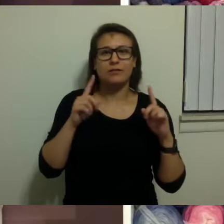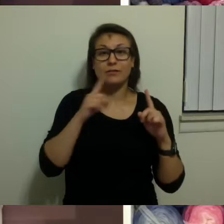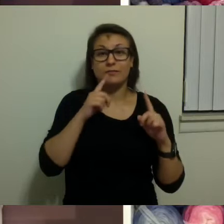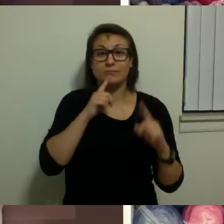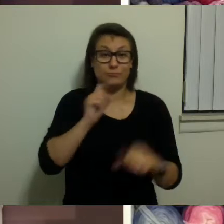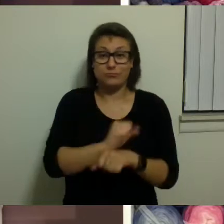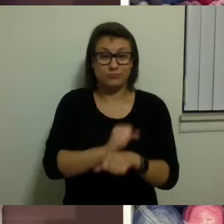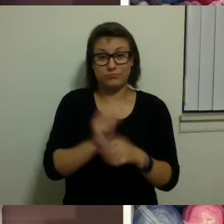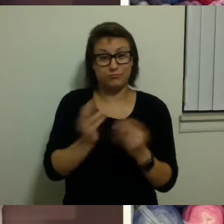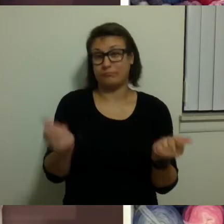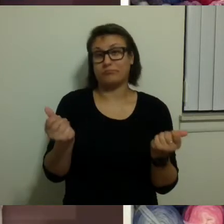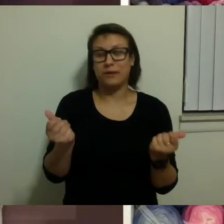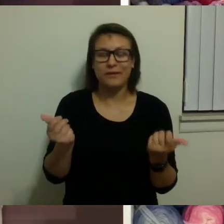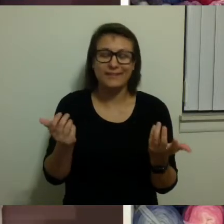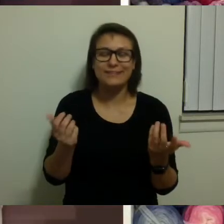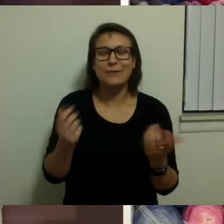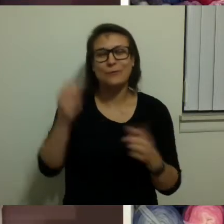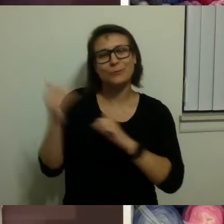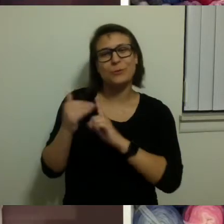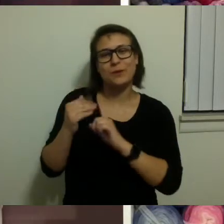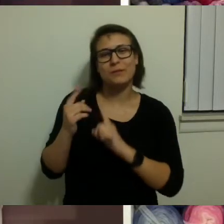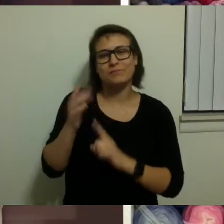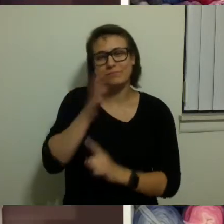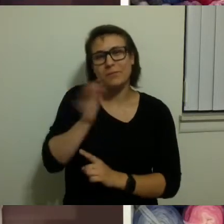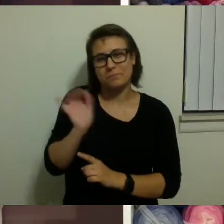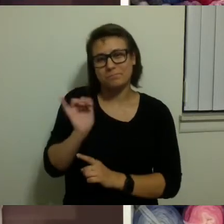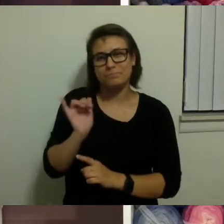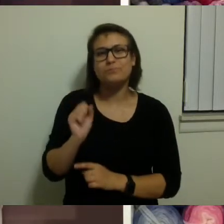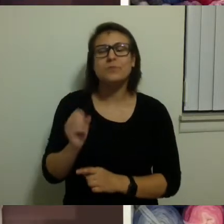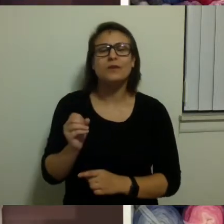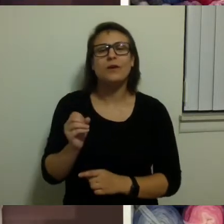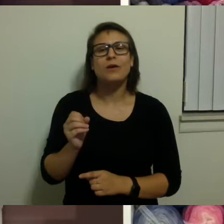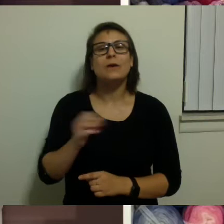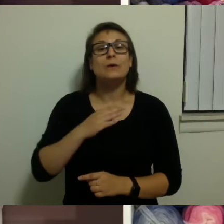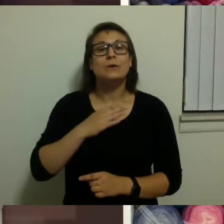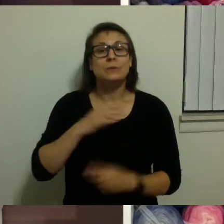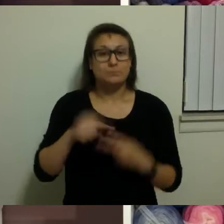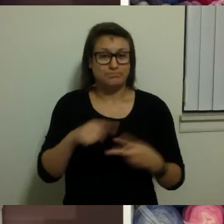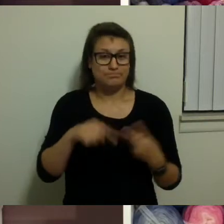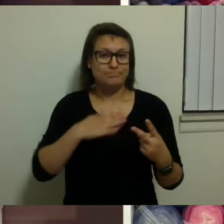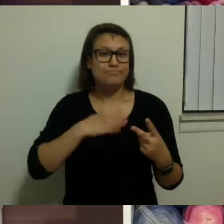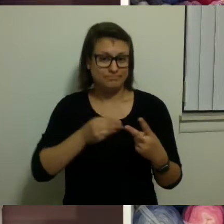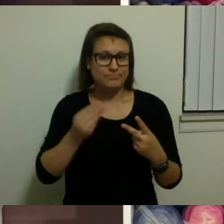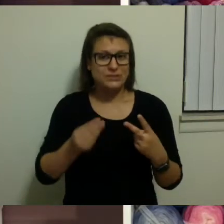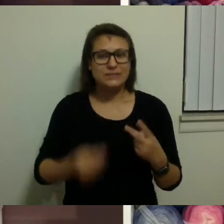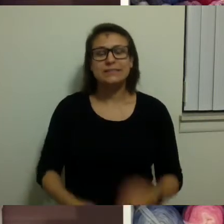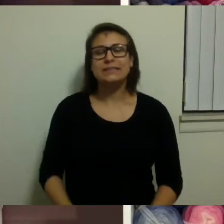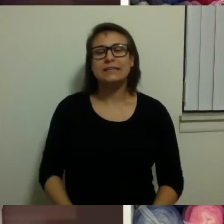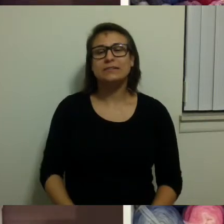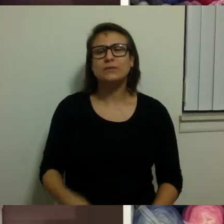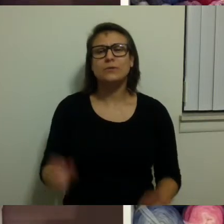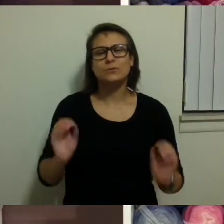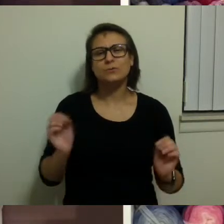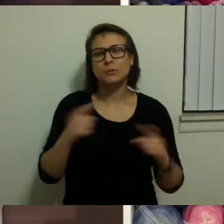it reminded me of her as well. And so those were my purchases there. And I didn't get a whole